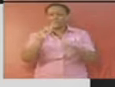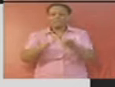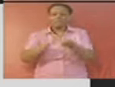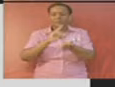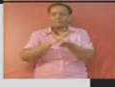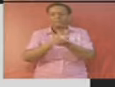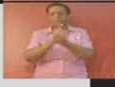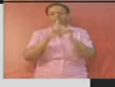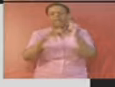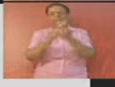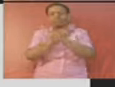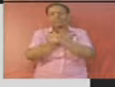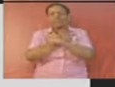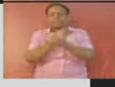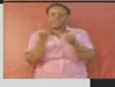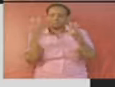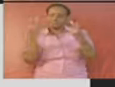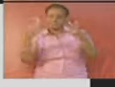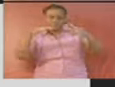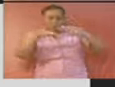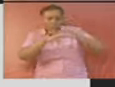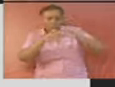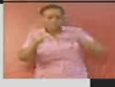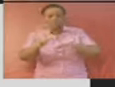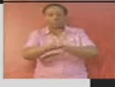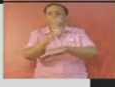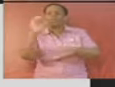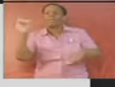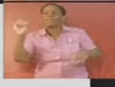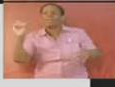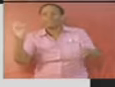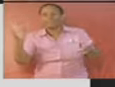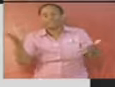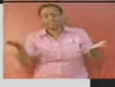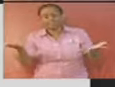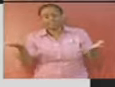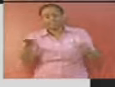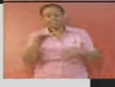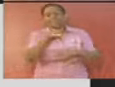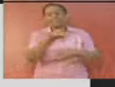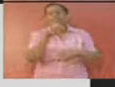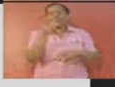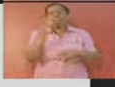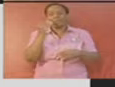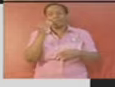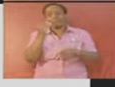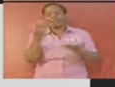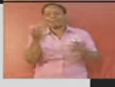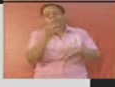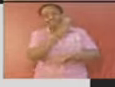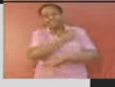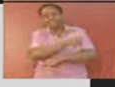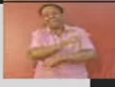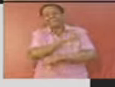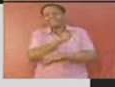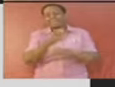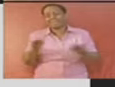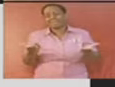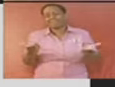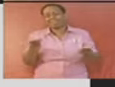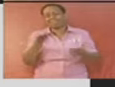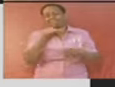This is what we are trying to avoid. Anyone can catch COVID this December in your home